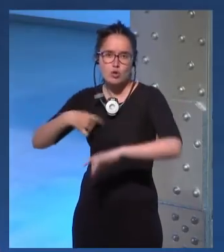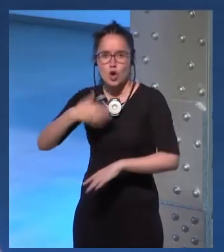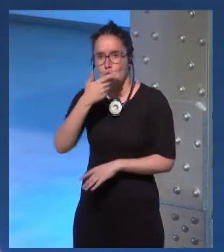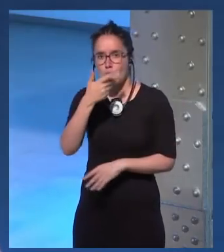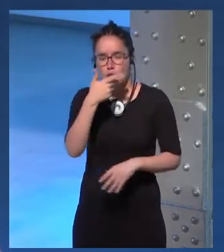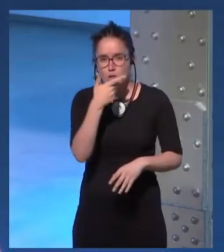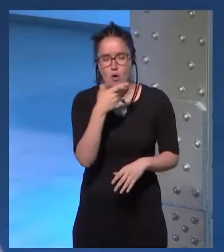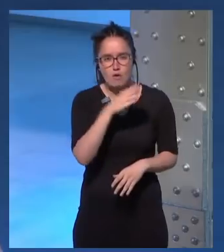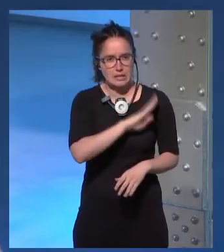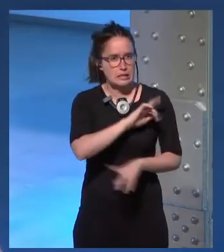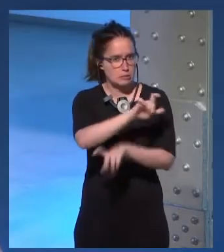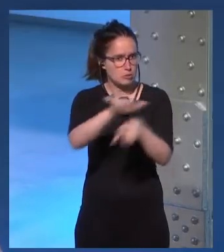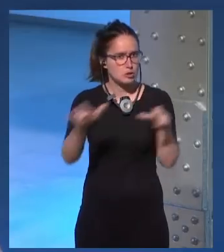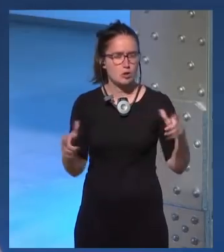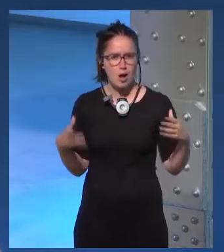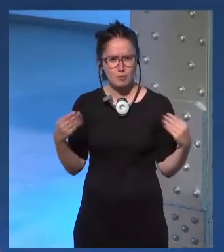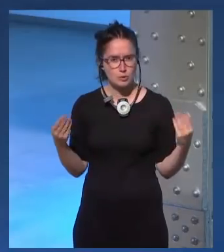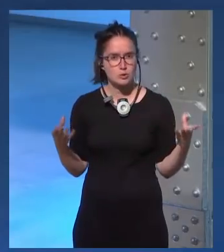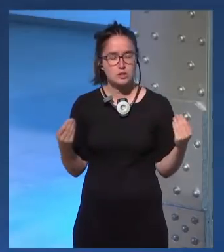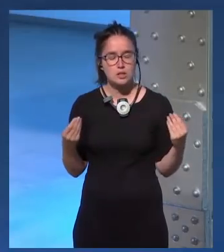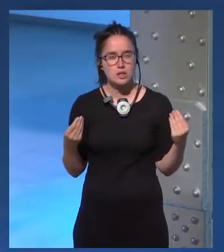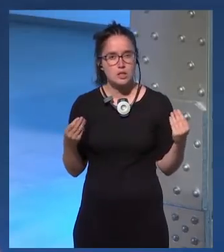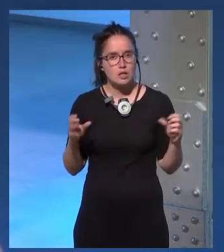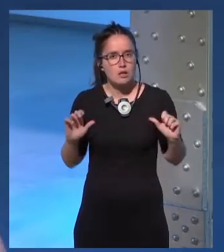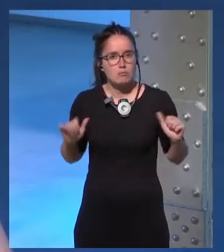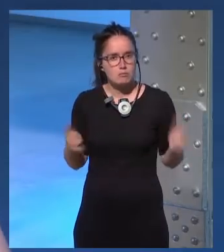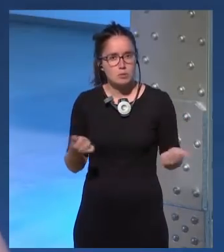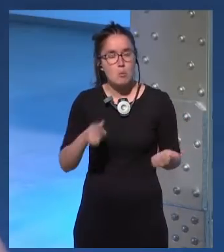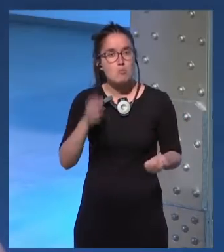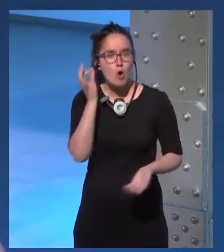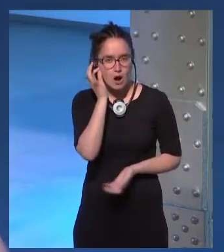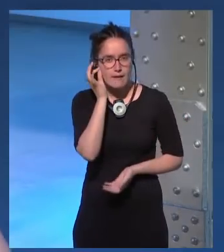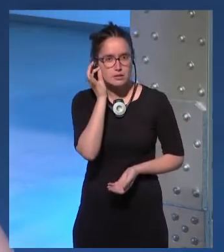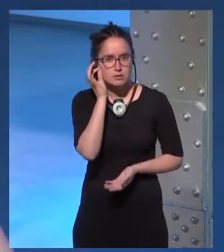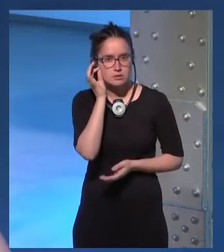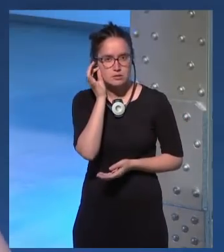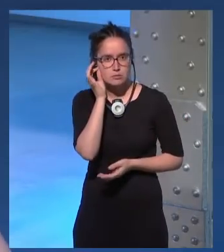And I have met many people,